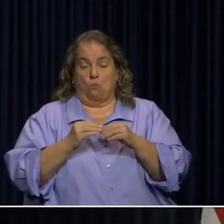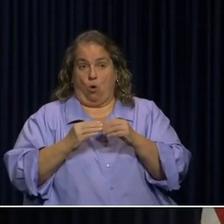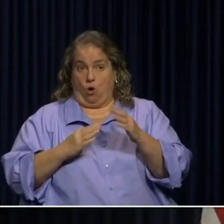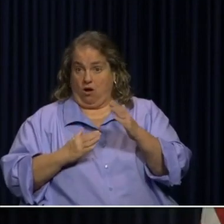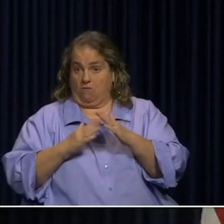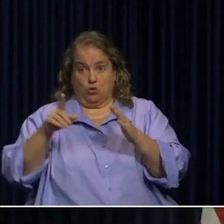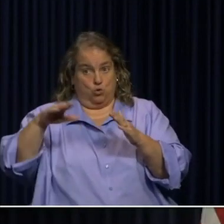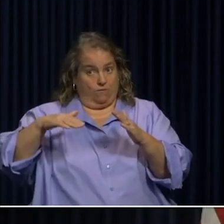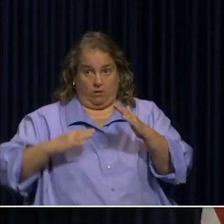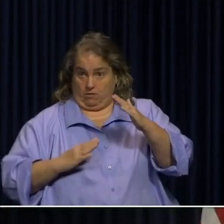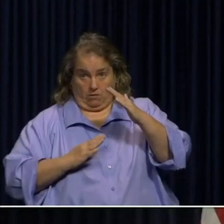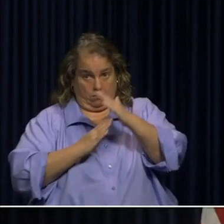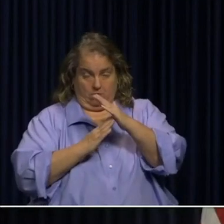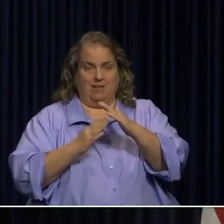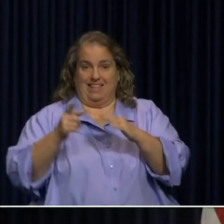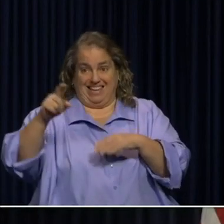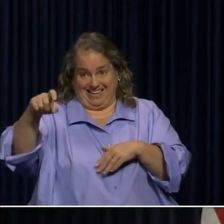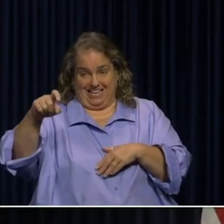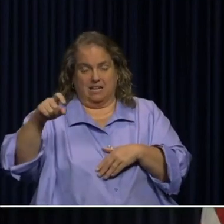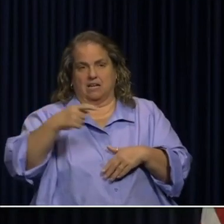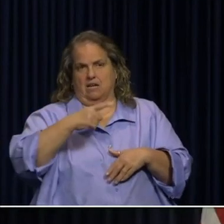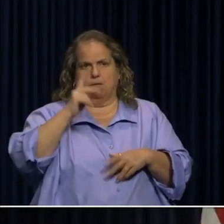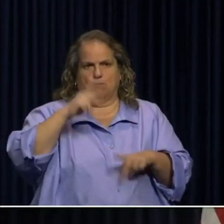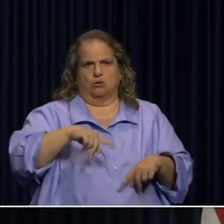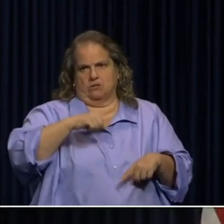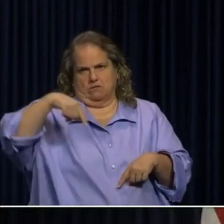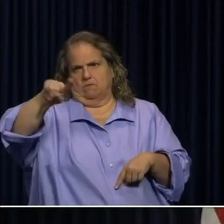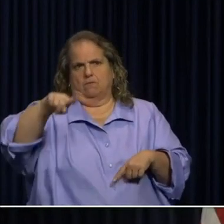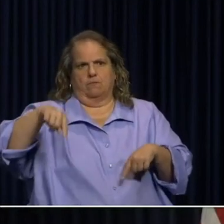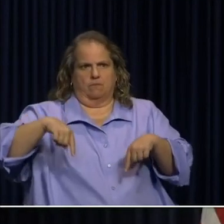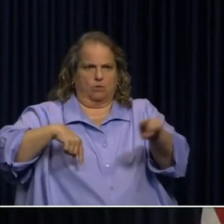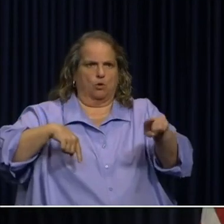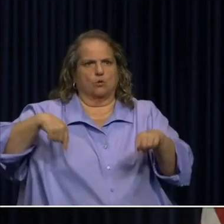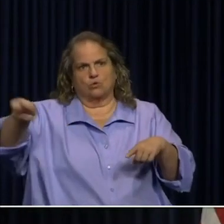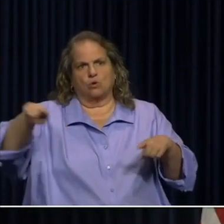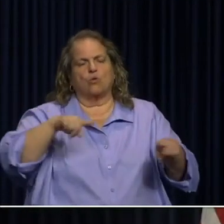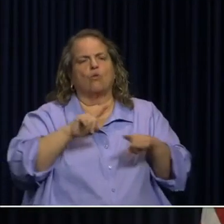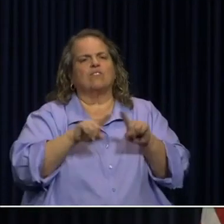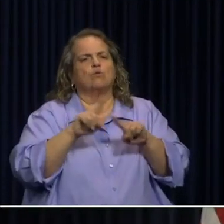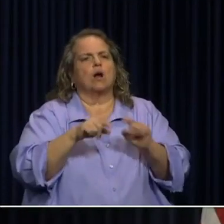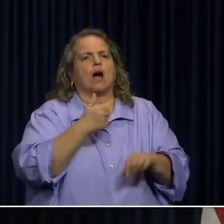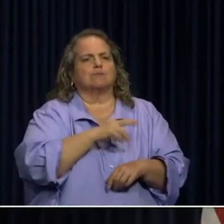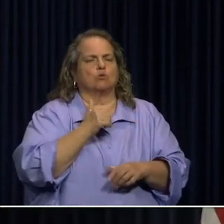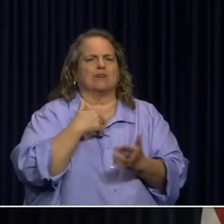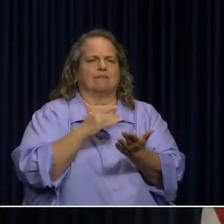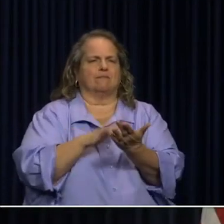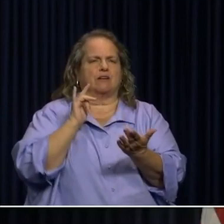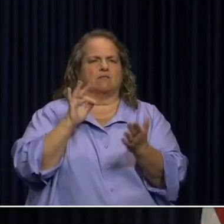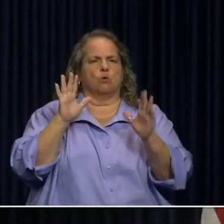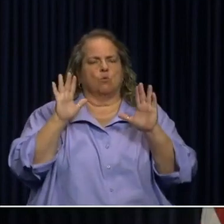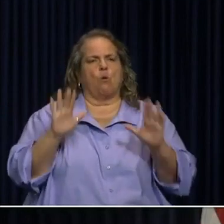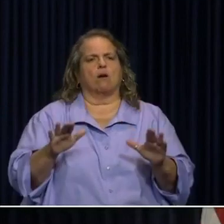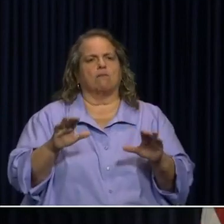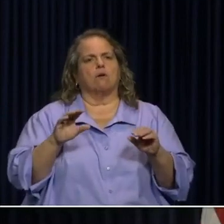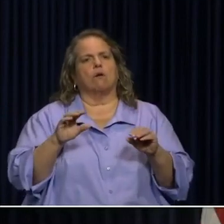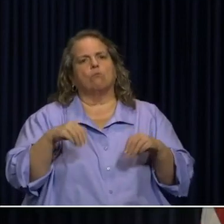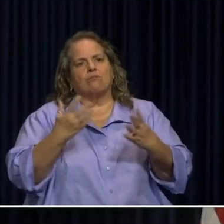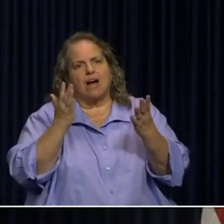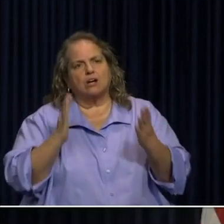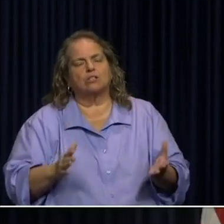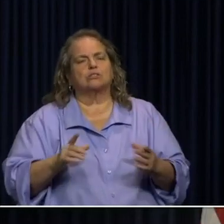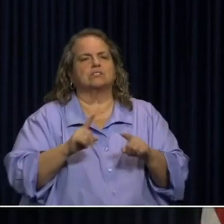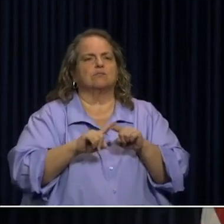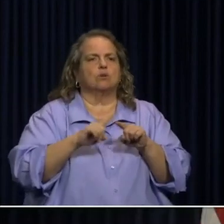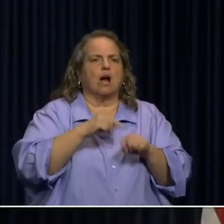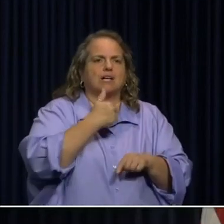are needed, that they are being used, and making sure that we take advantage of all of the great providers that we have out there as